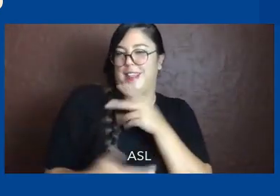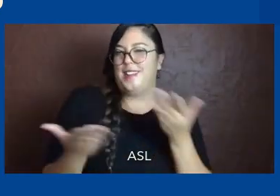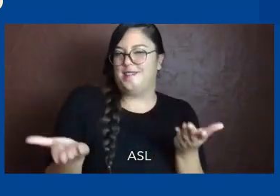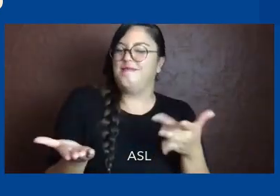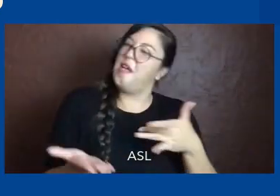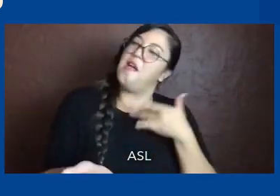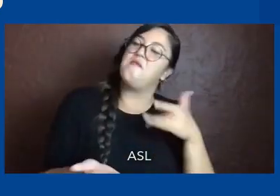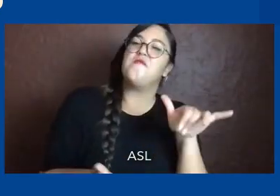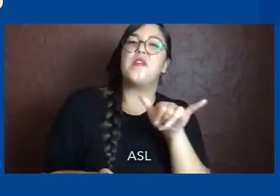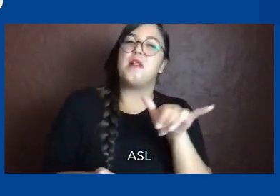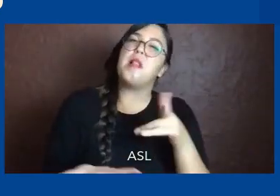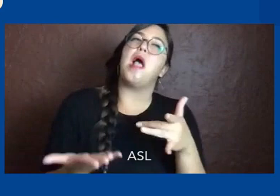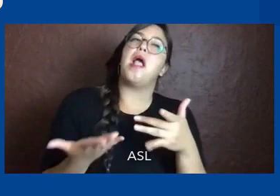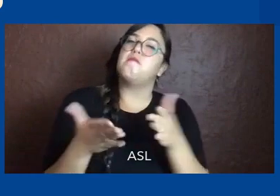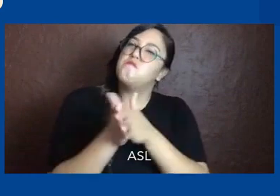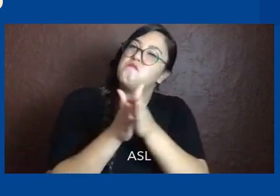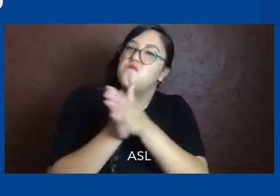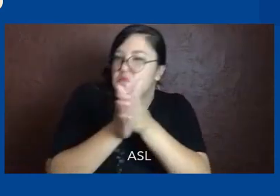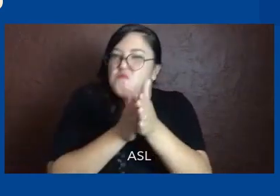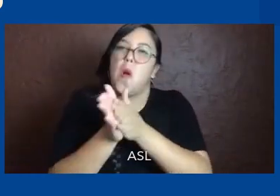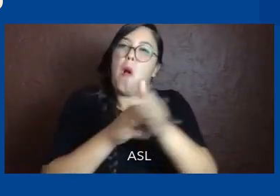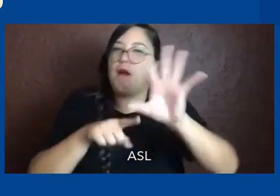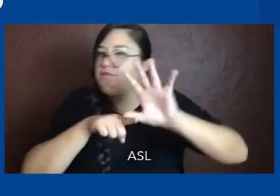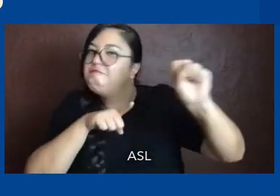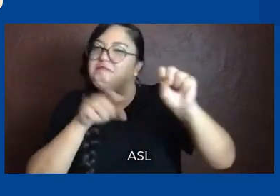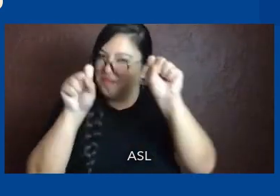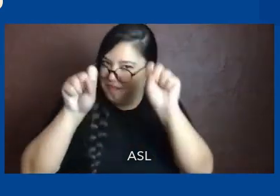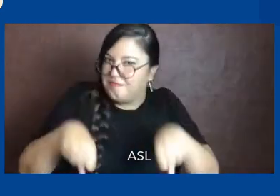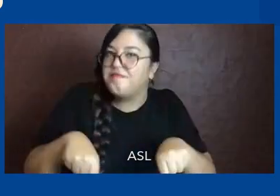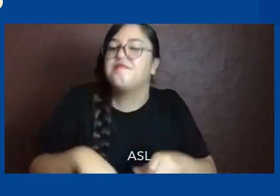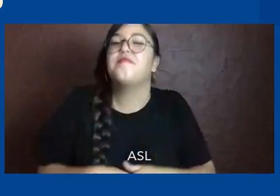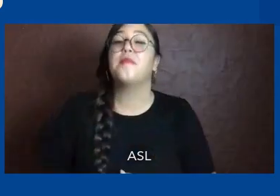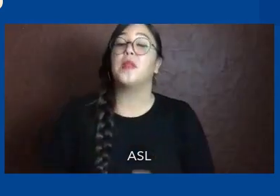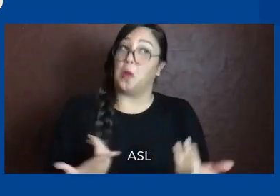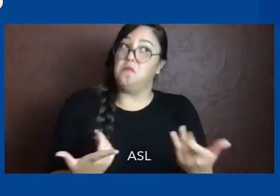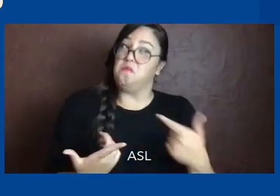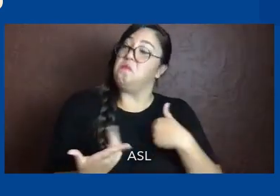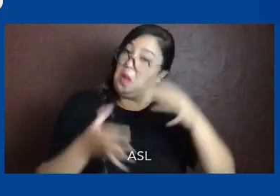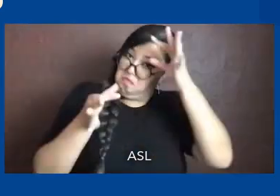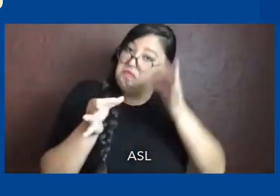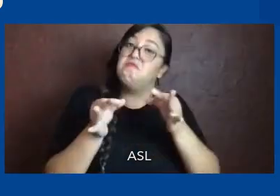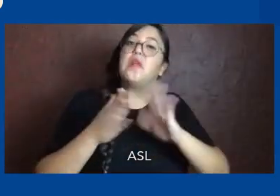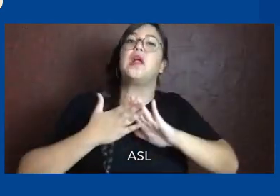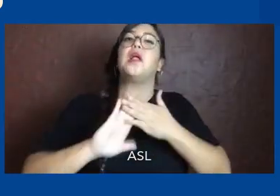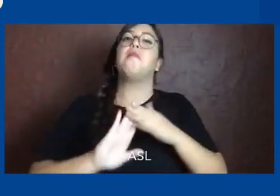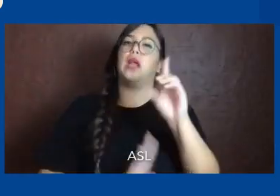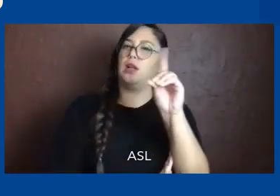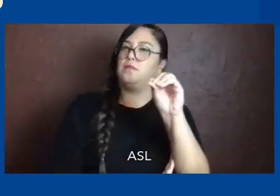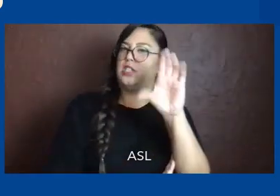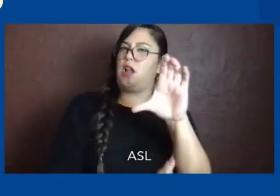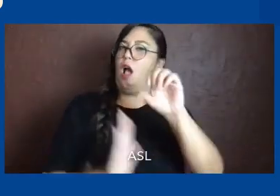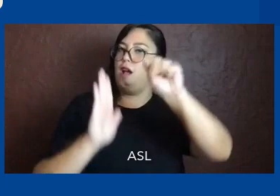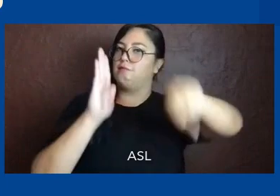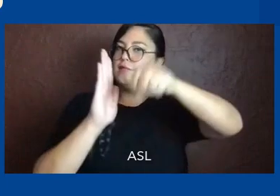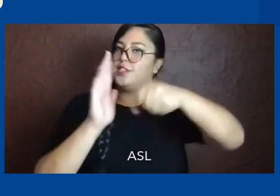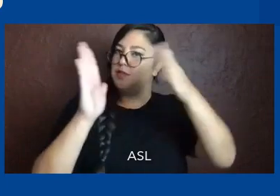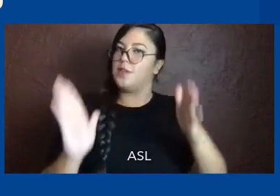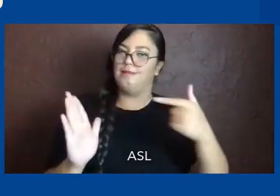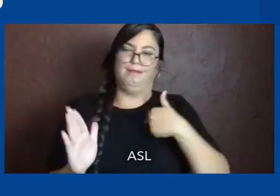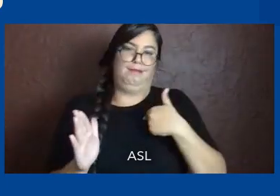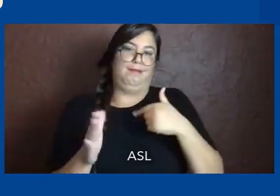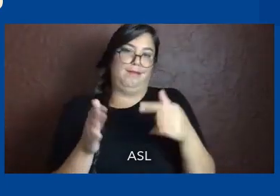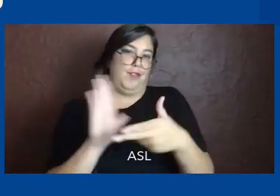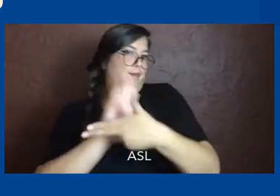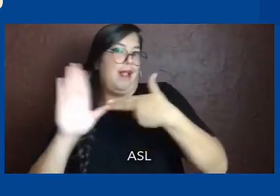had a little bit of momentum there. So I became a documentary cinematographer, just self-proclaimed. It didn't mean anything at first.